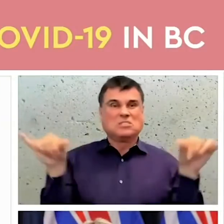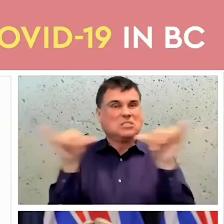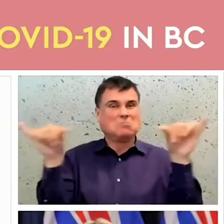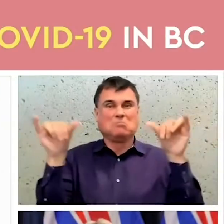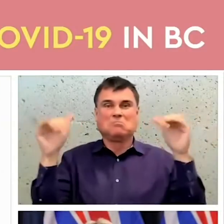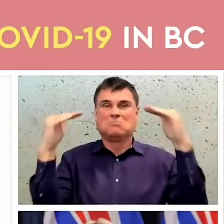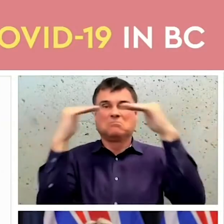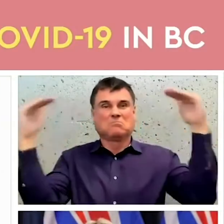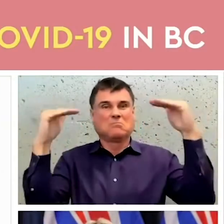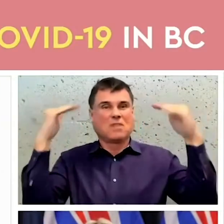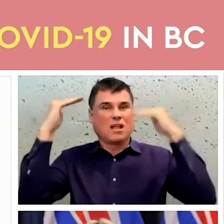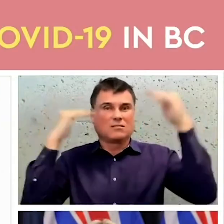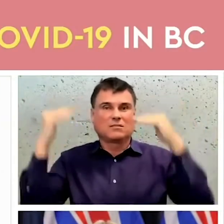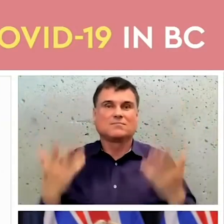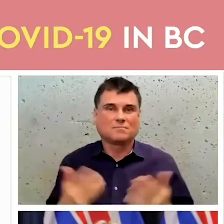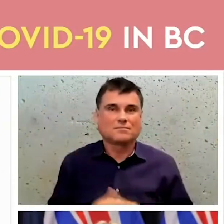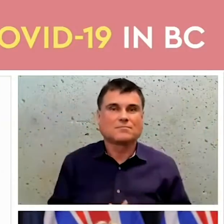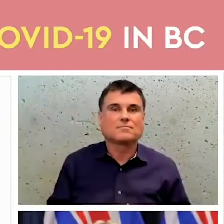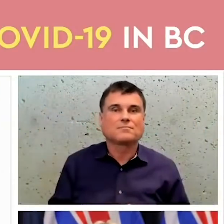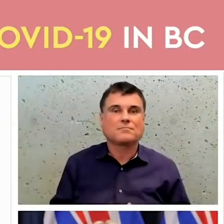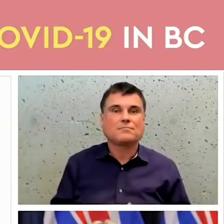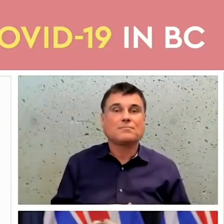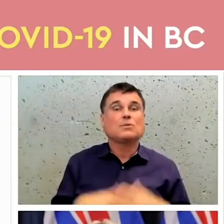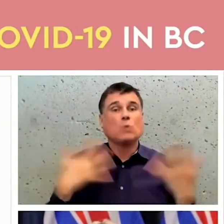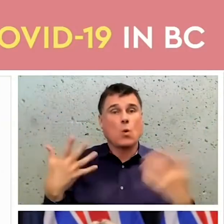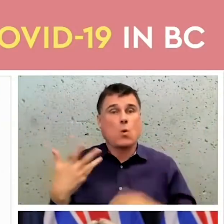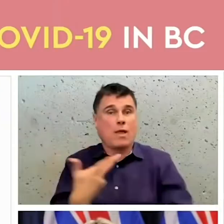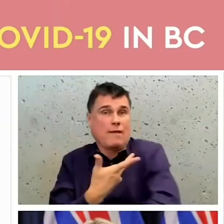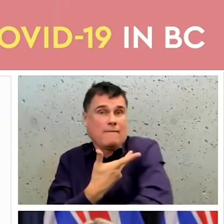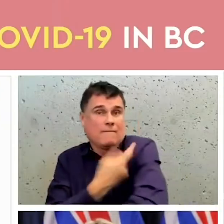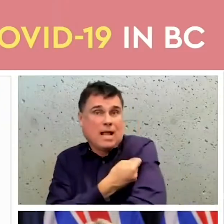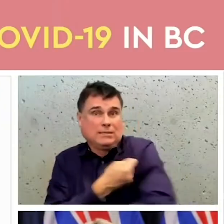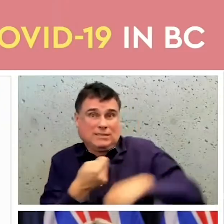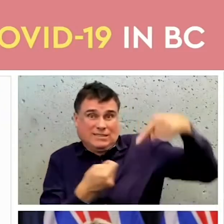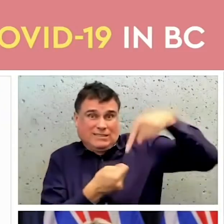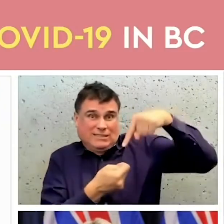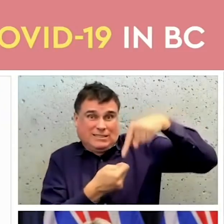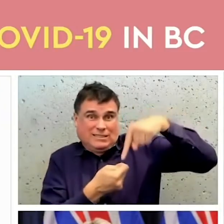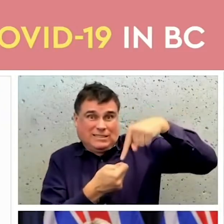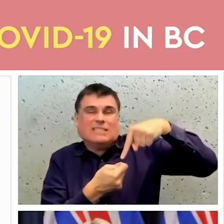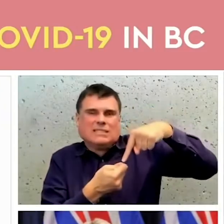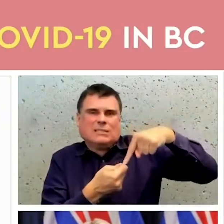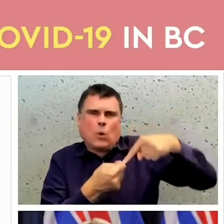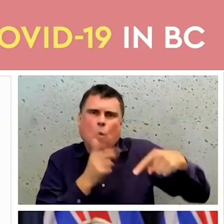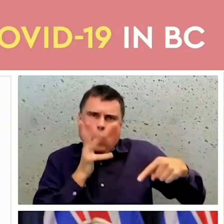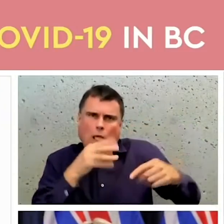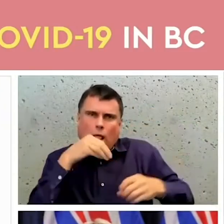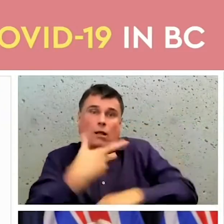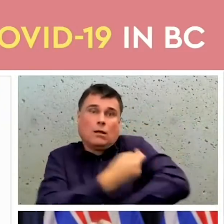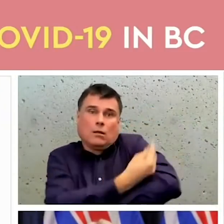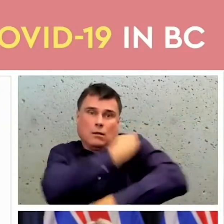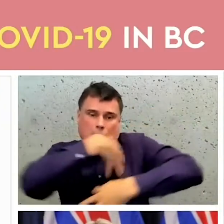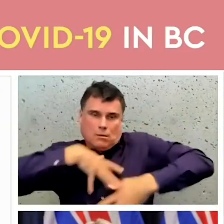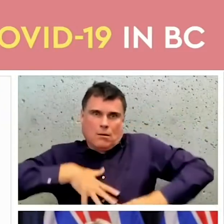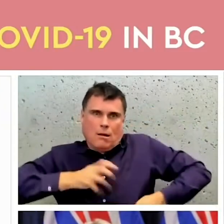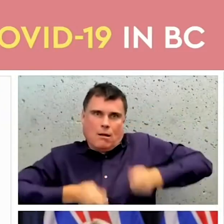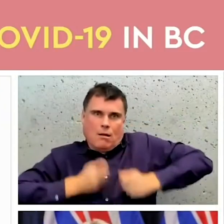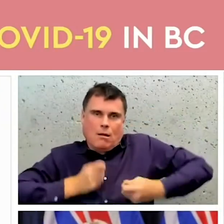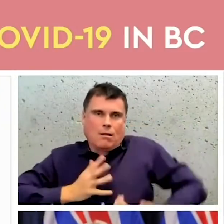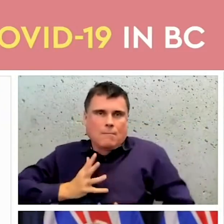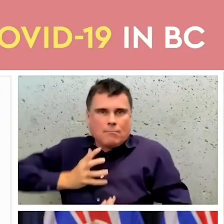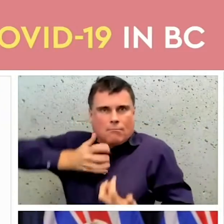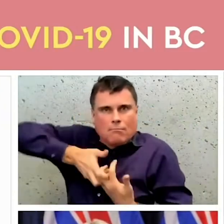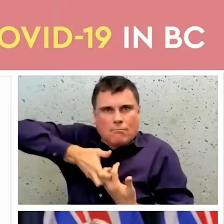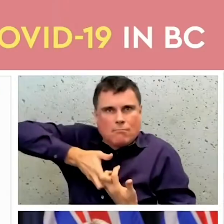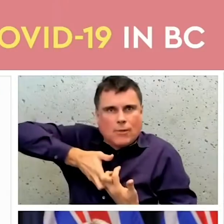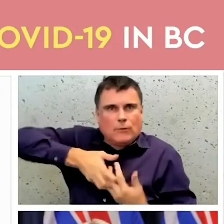to younger children and their immune systems, is that Health Canada's role as our independent regulator is to do a thorough review